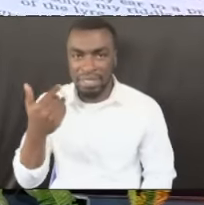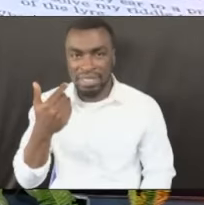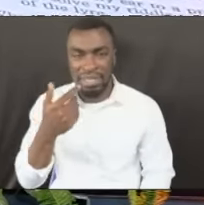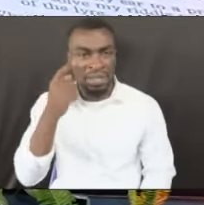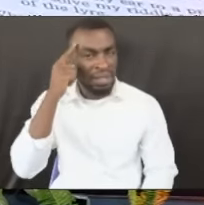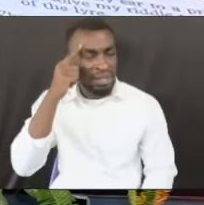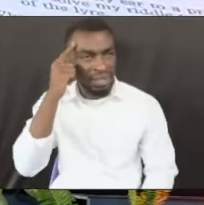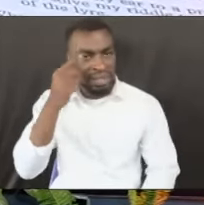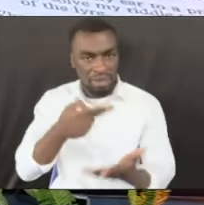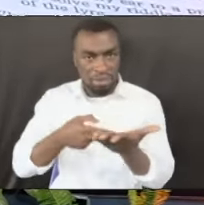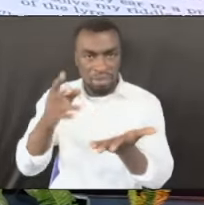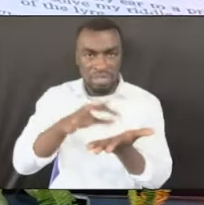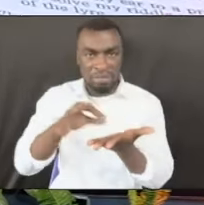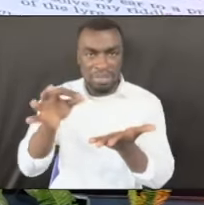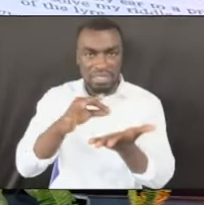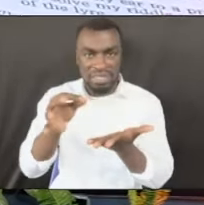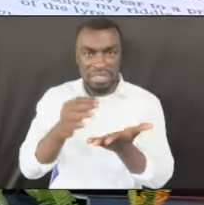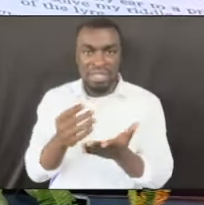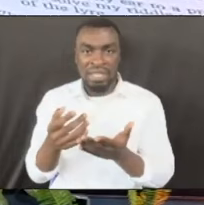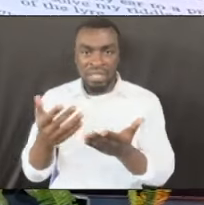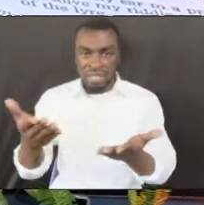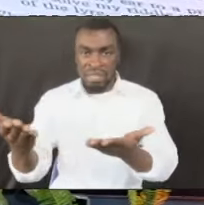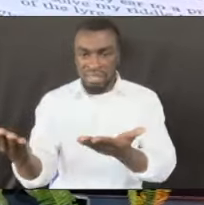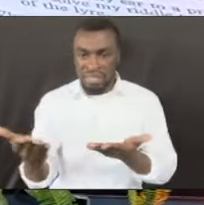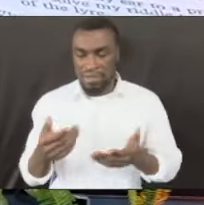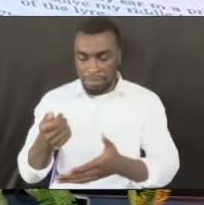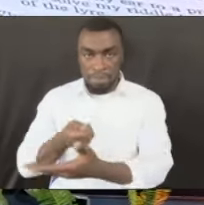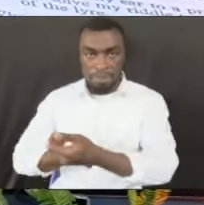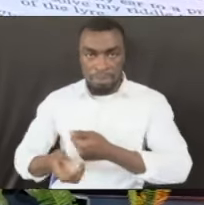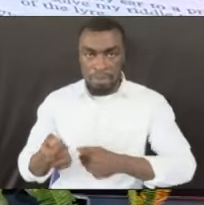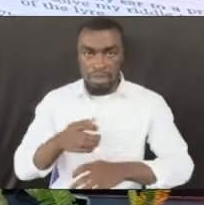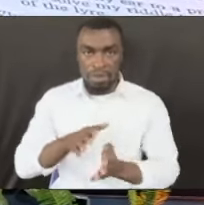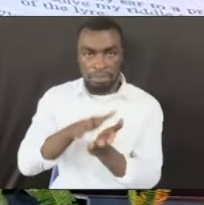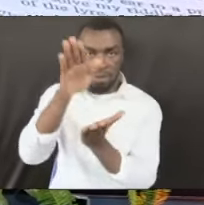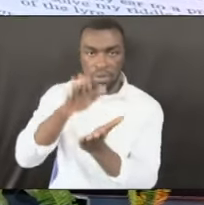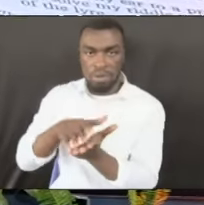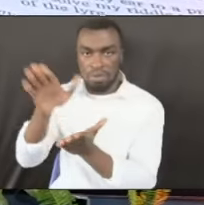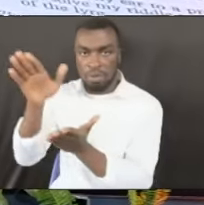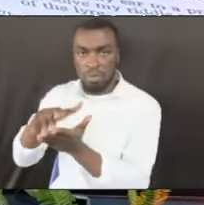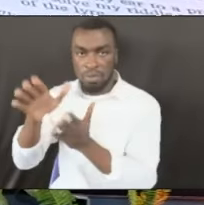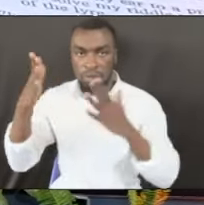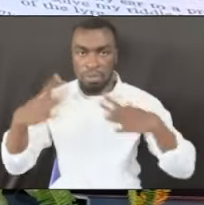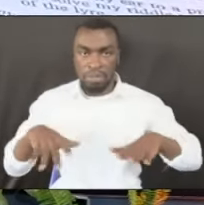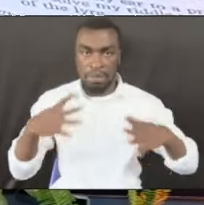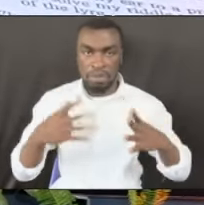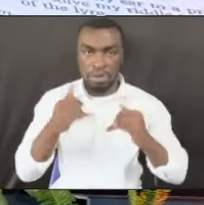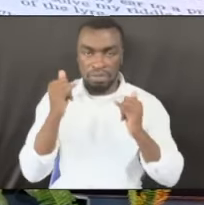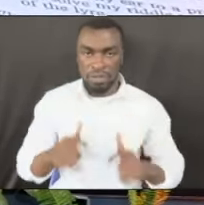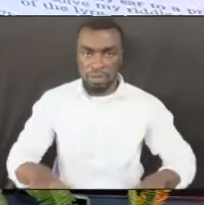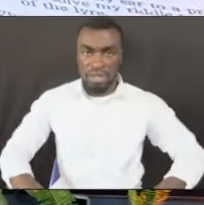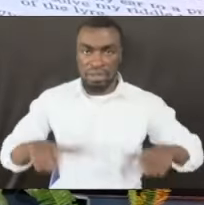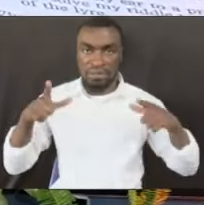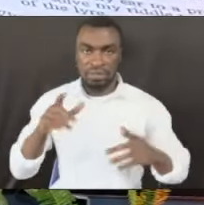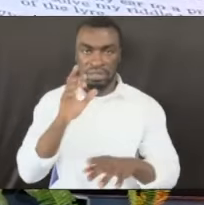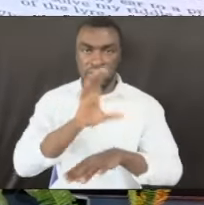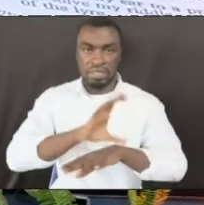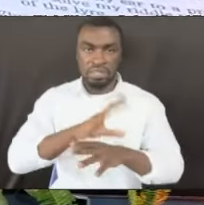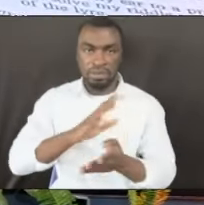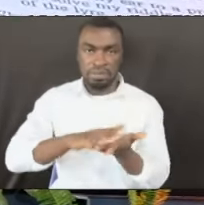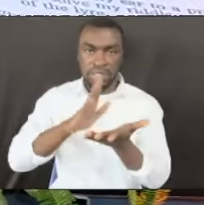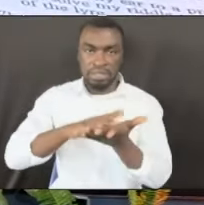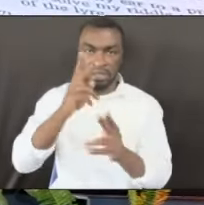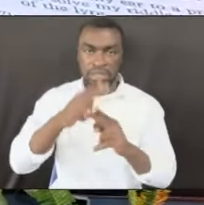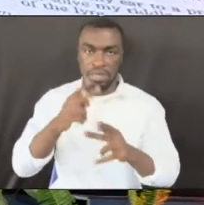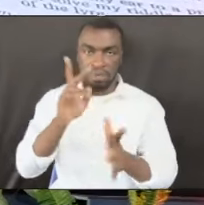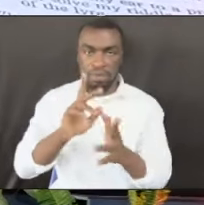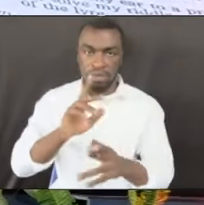is capturing more and more this congregation of this New Life Church, and we praise the name of the Lord.